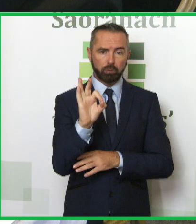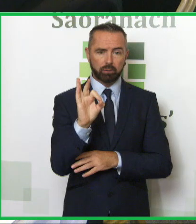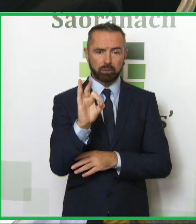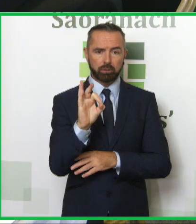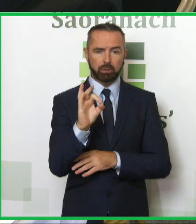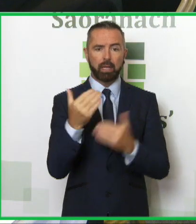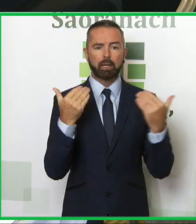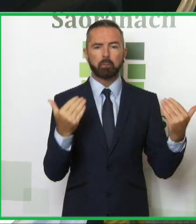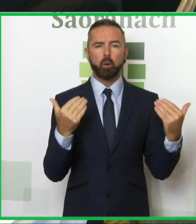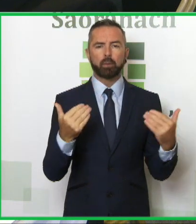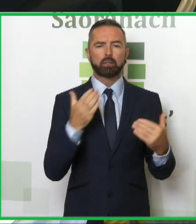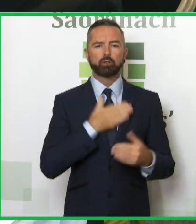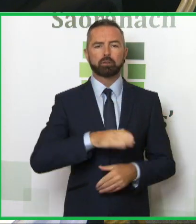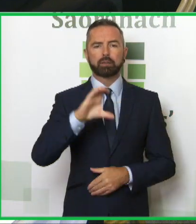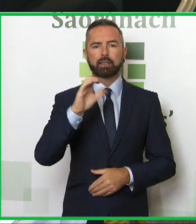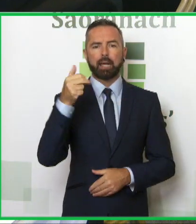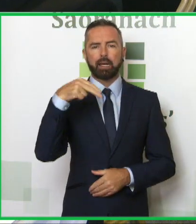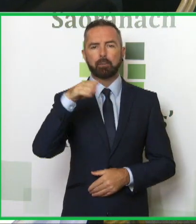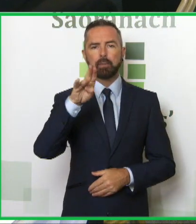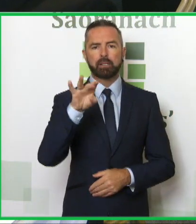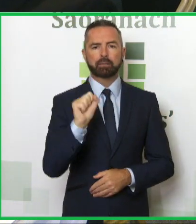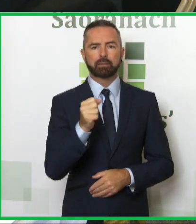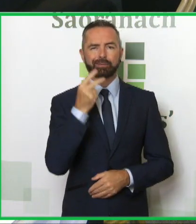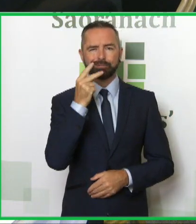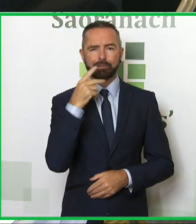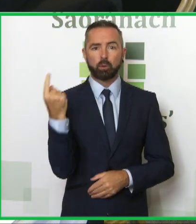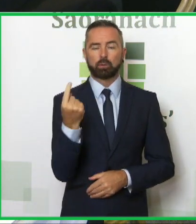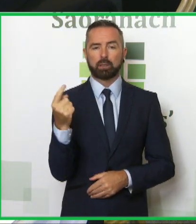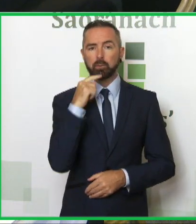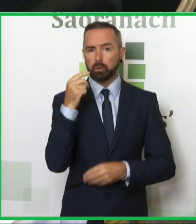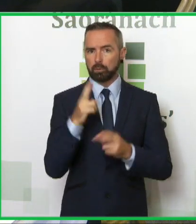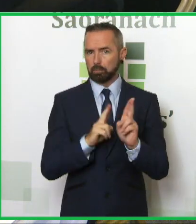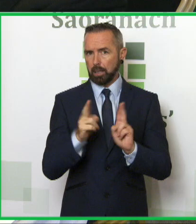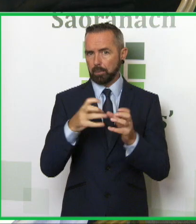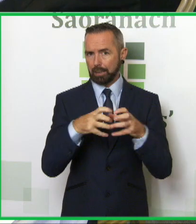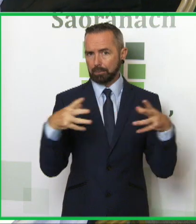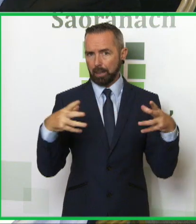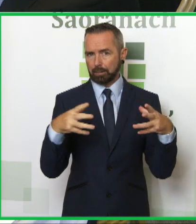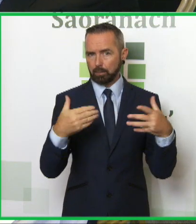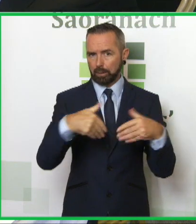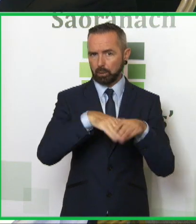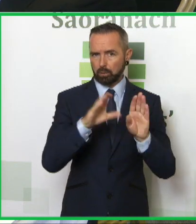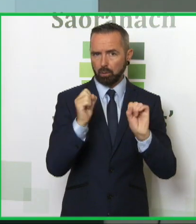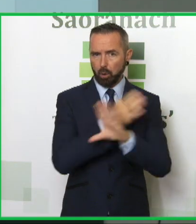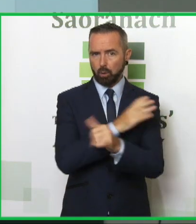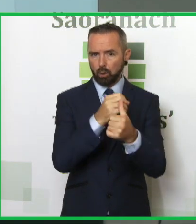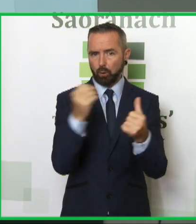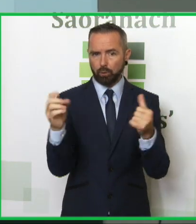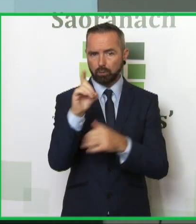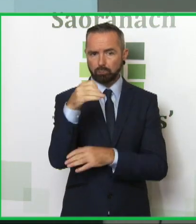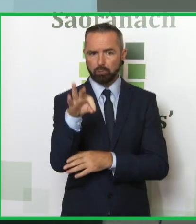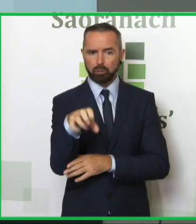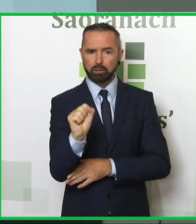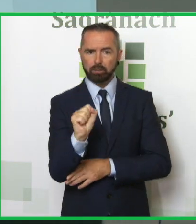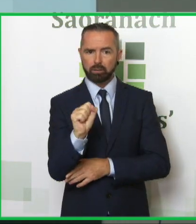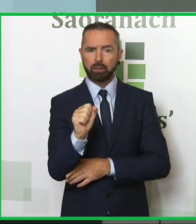there is a possibility of making a recommendation that it should be expanded to all drugs. And the second part of that